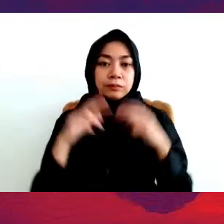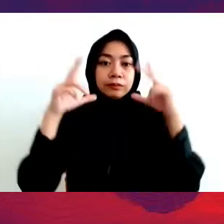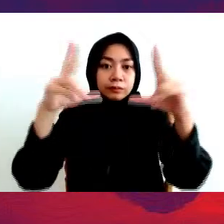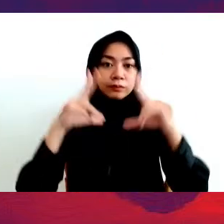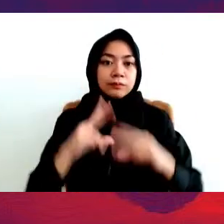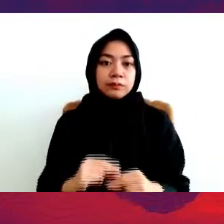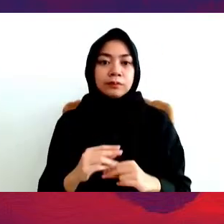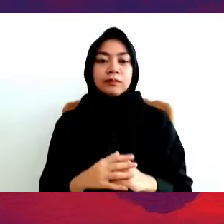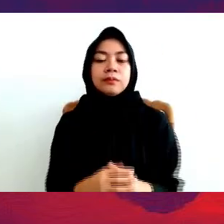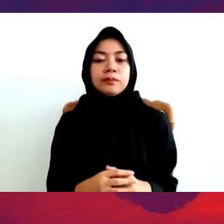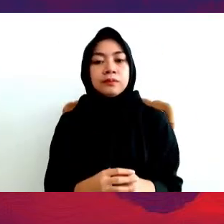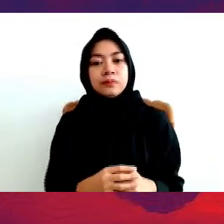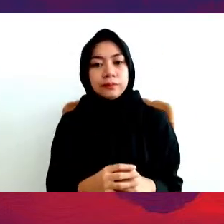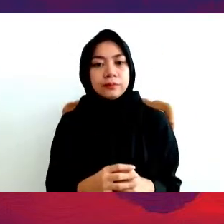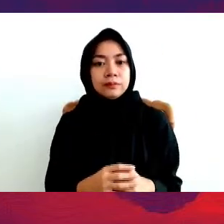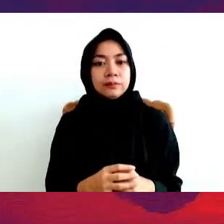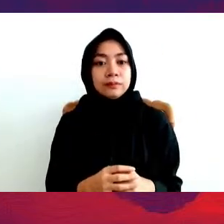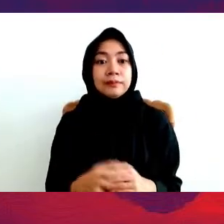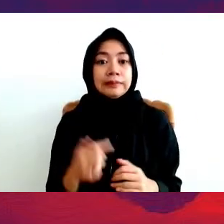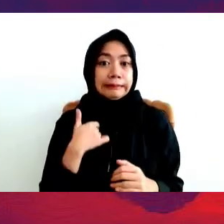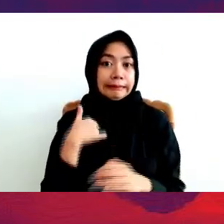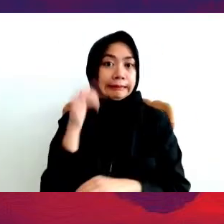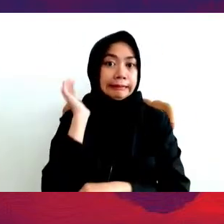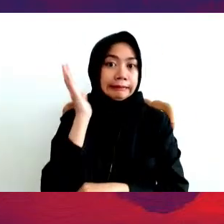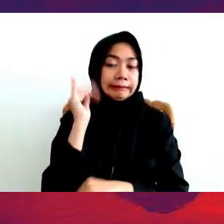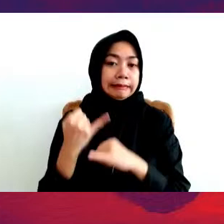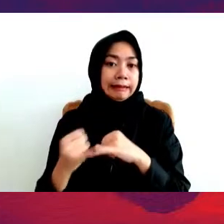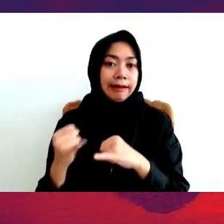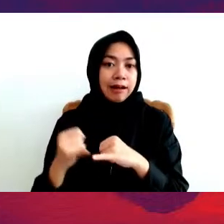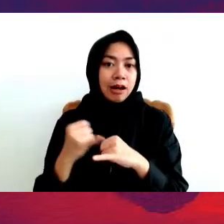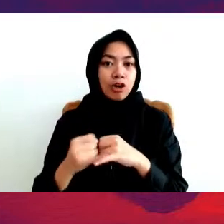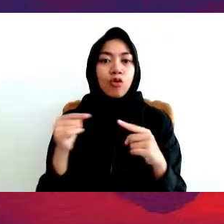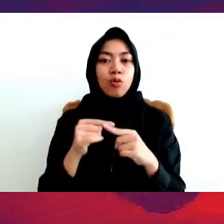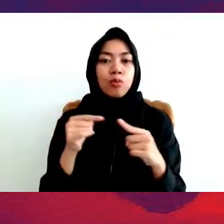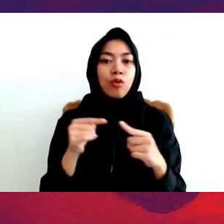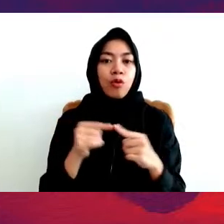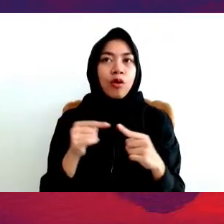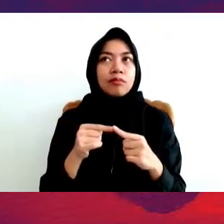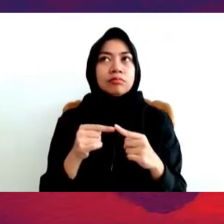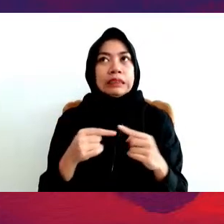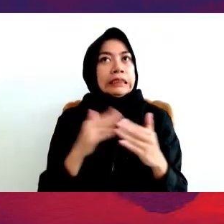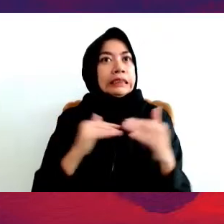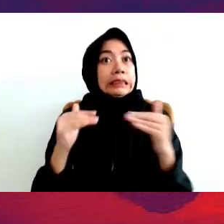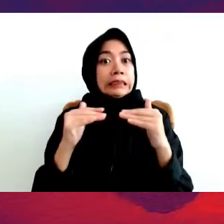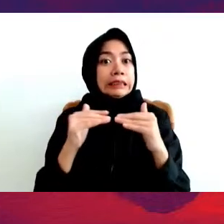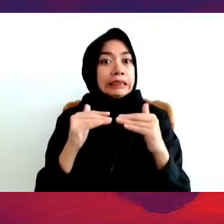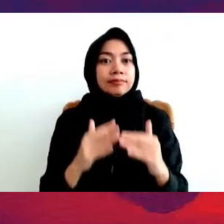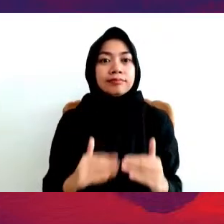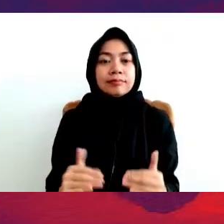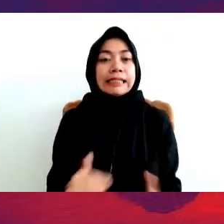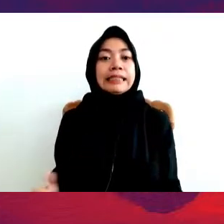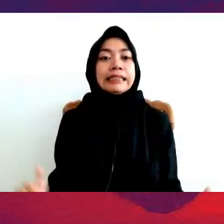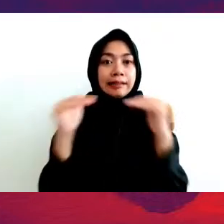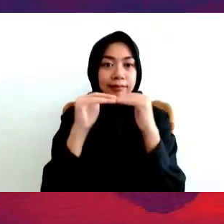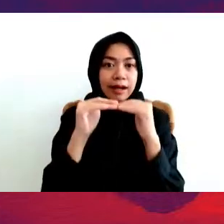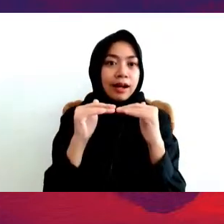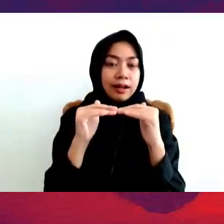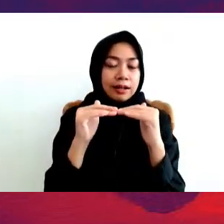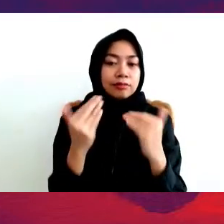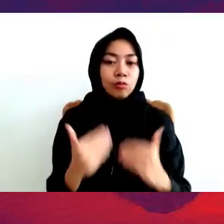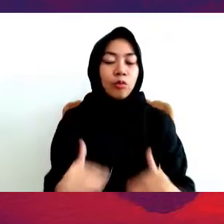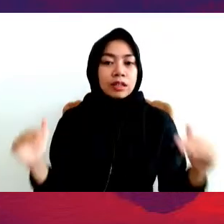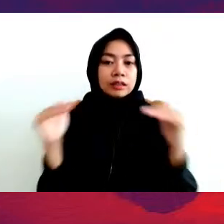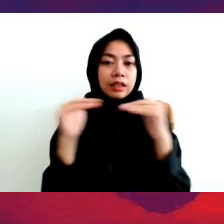I think this is the last aspect of livelihood, where COVID has a